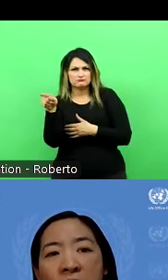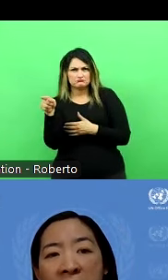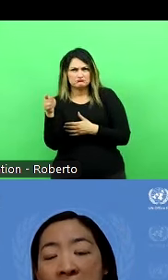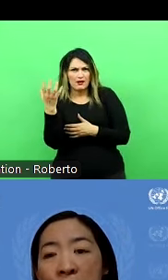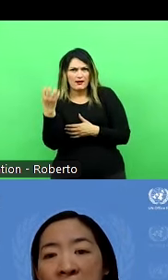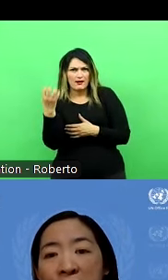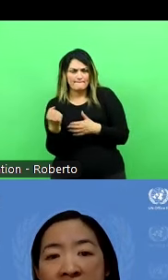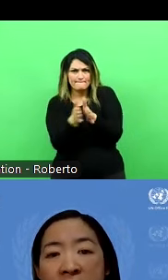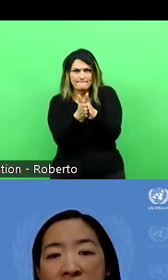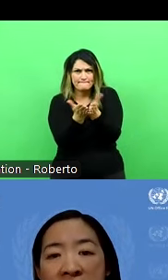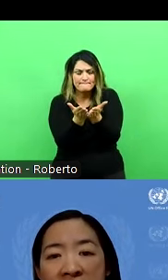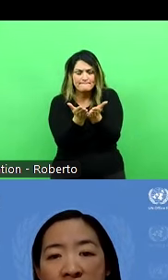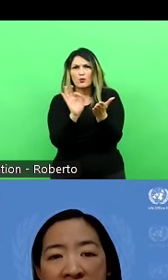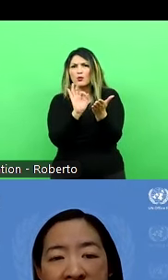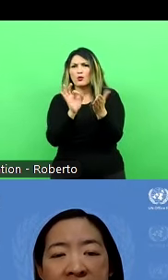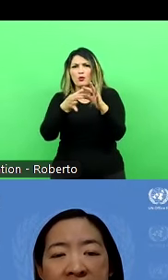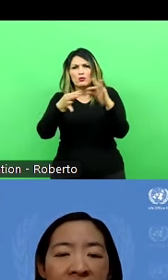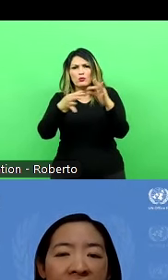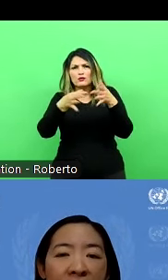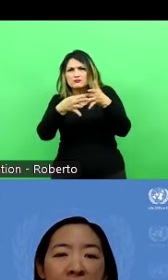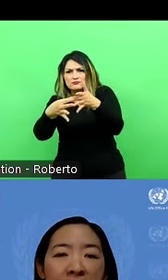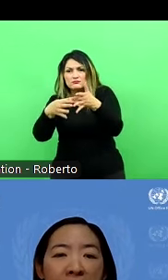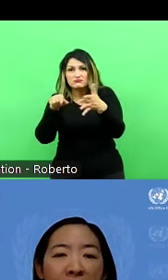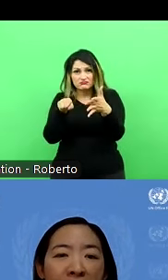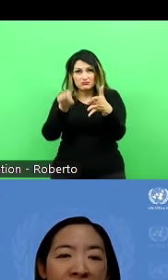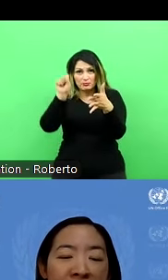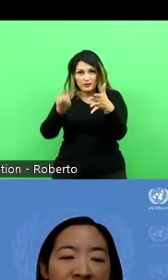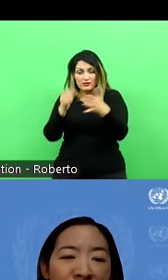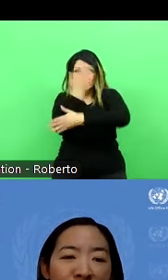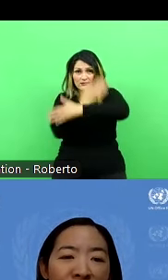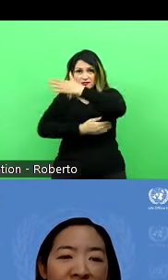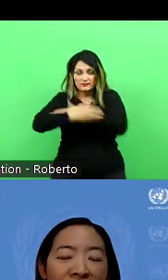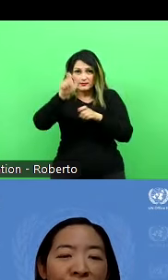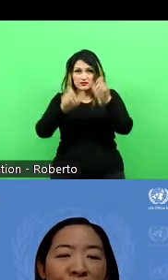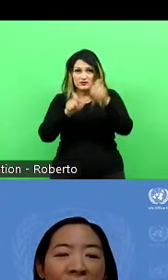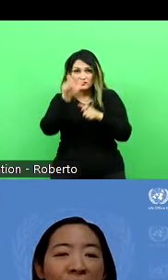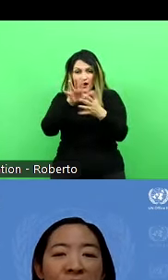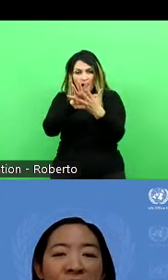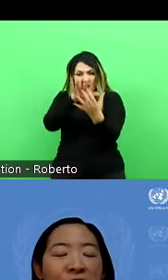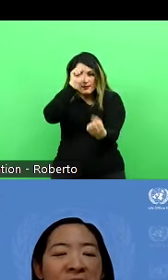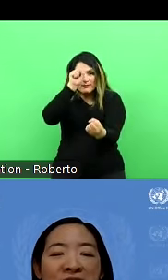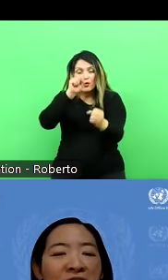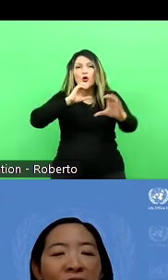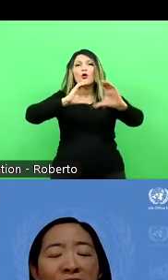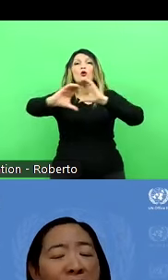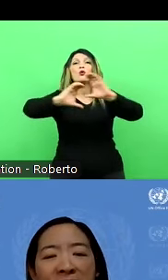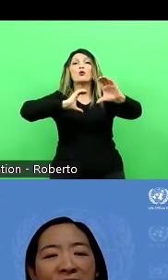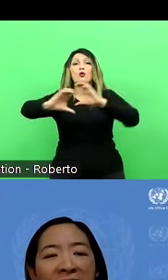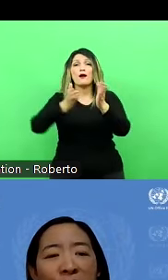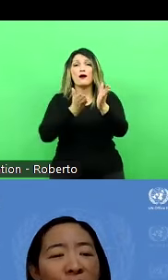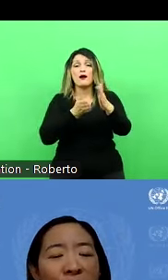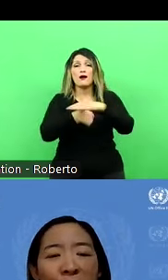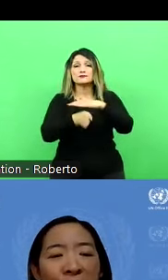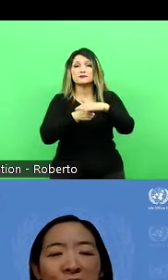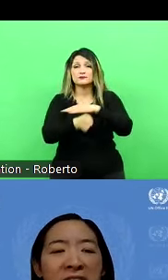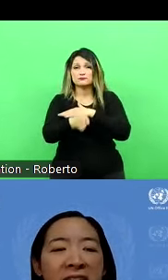ensure the inclusion of persons with disabilities? Right, so if you have information in all format